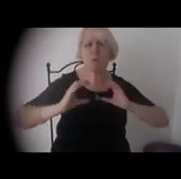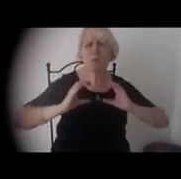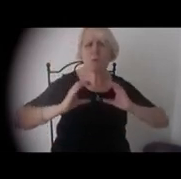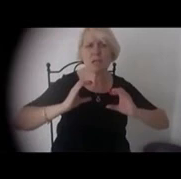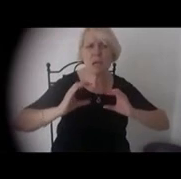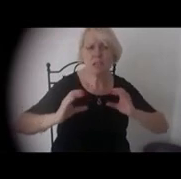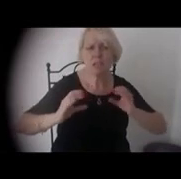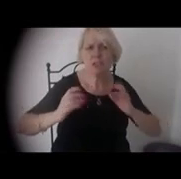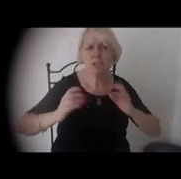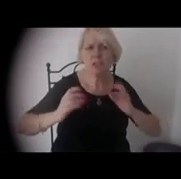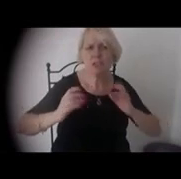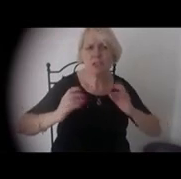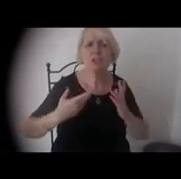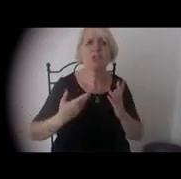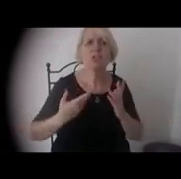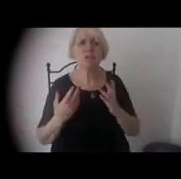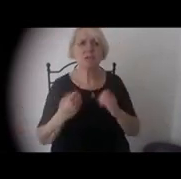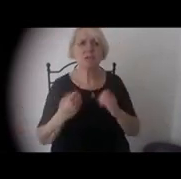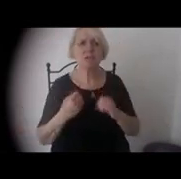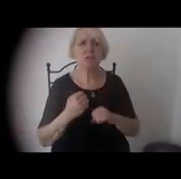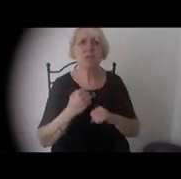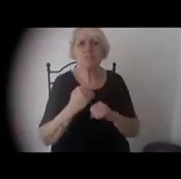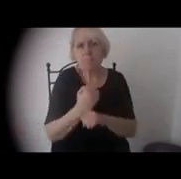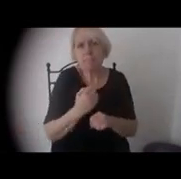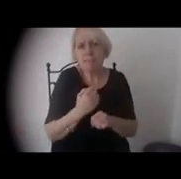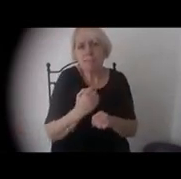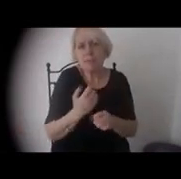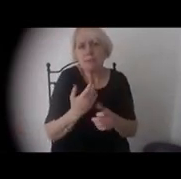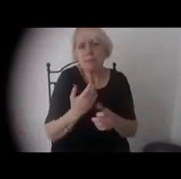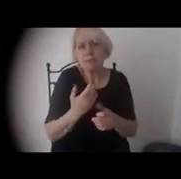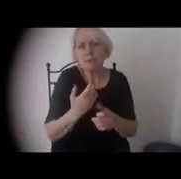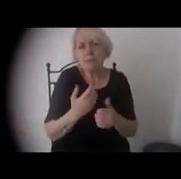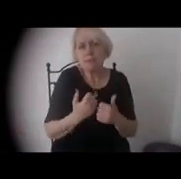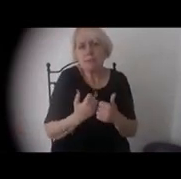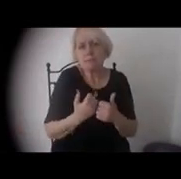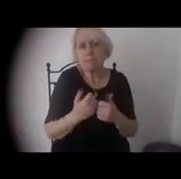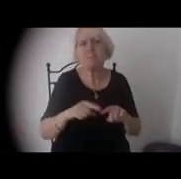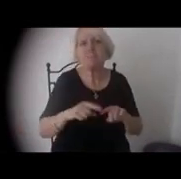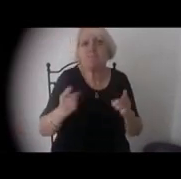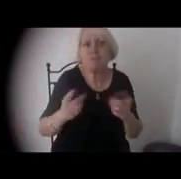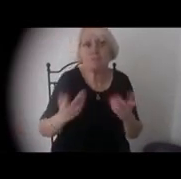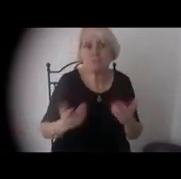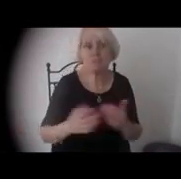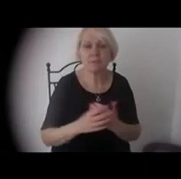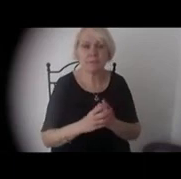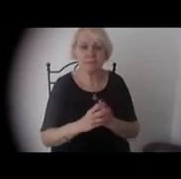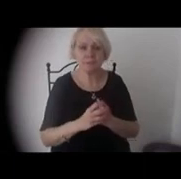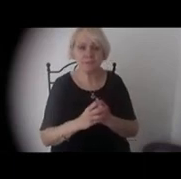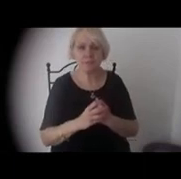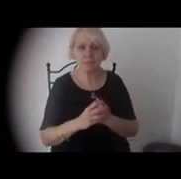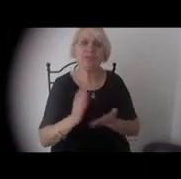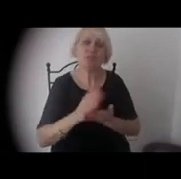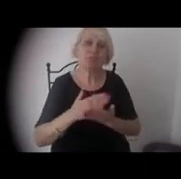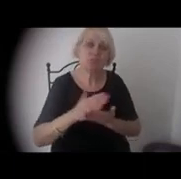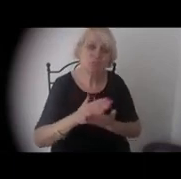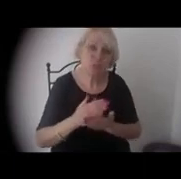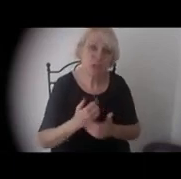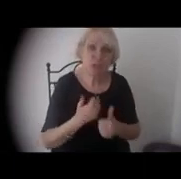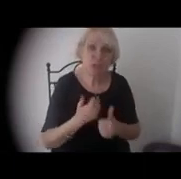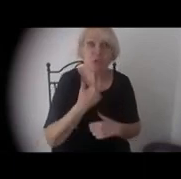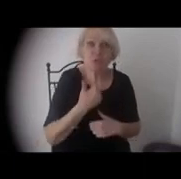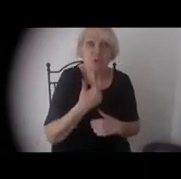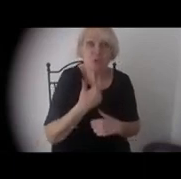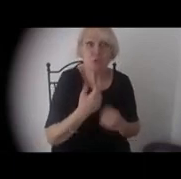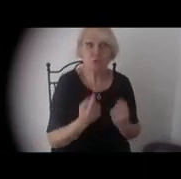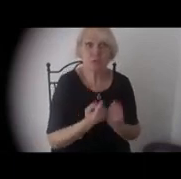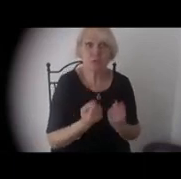of communication has made a big difference to families. So that heads have been meeting together to share the good stuff they've been doing and how to do better next